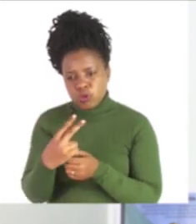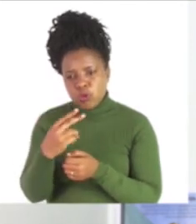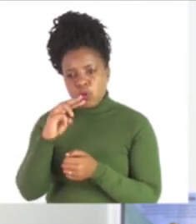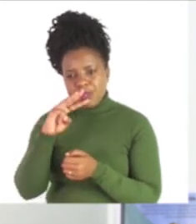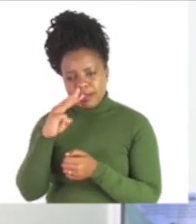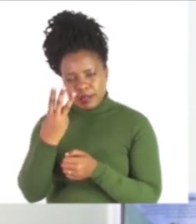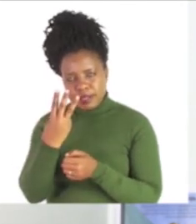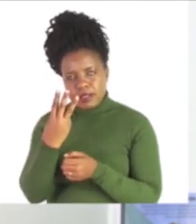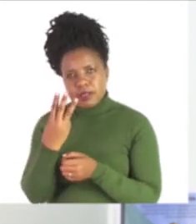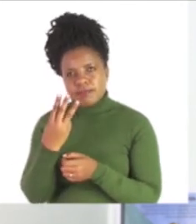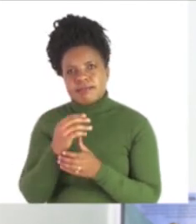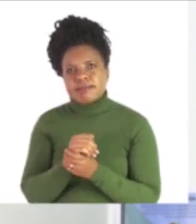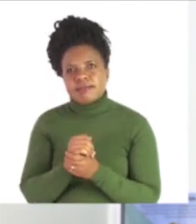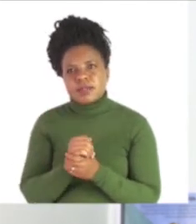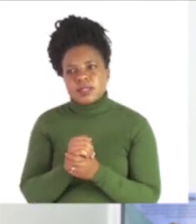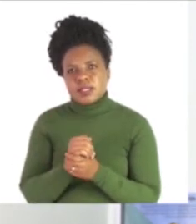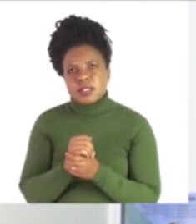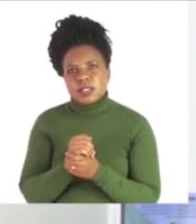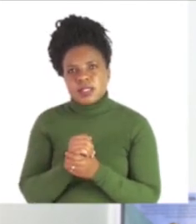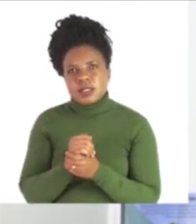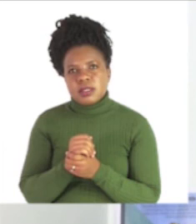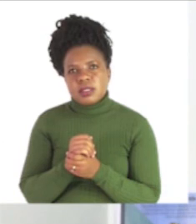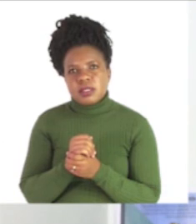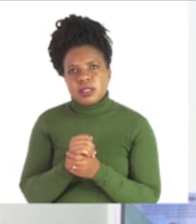power 3 or 2 cube.